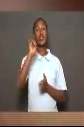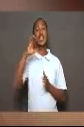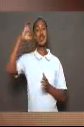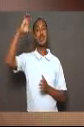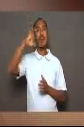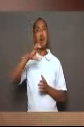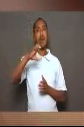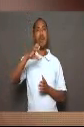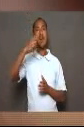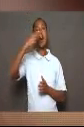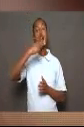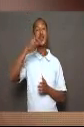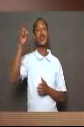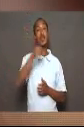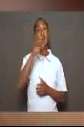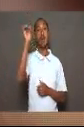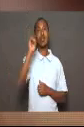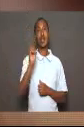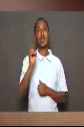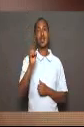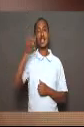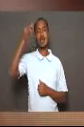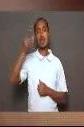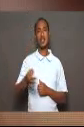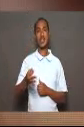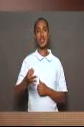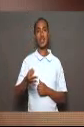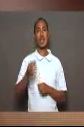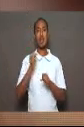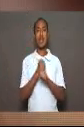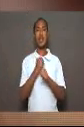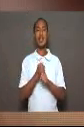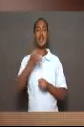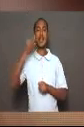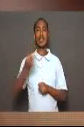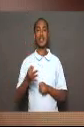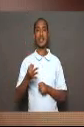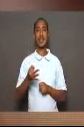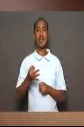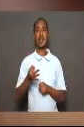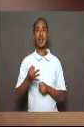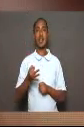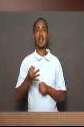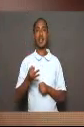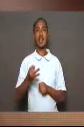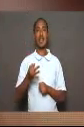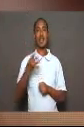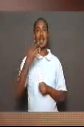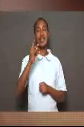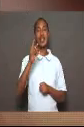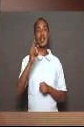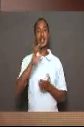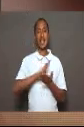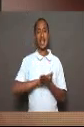powers of hydrogen peroxide in specific make it effective as an antiseptic for